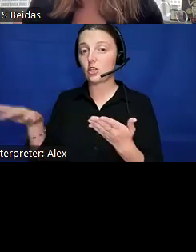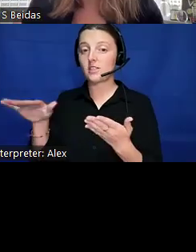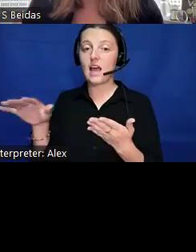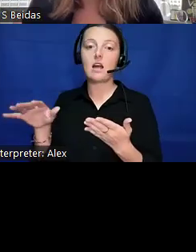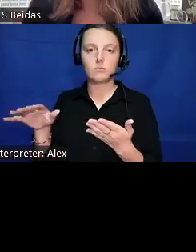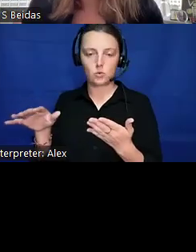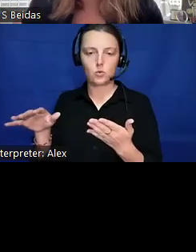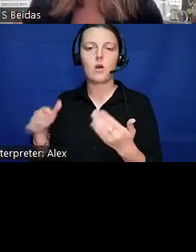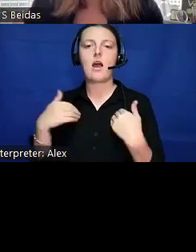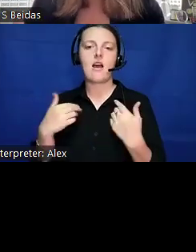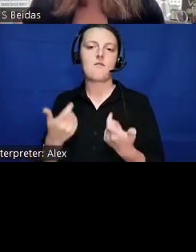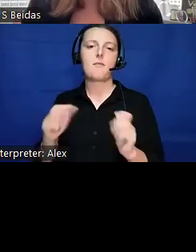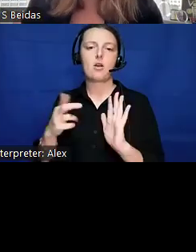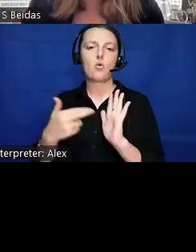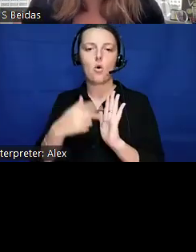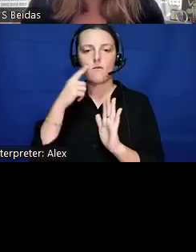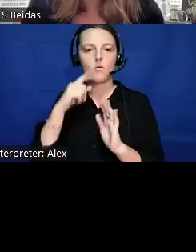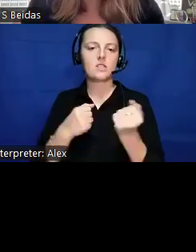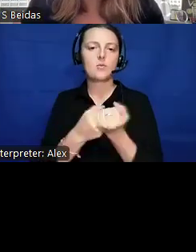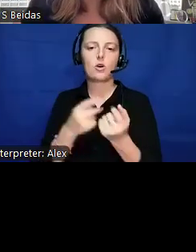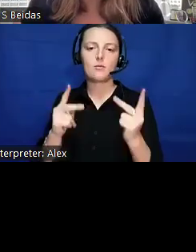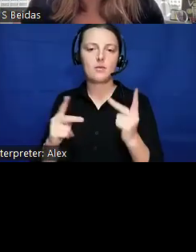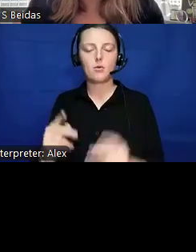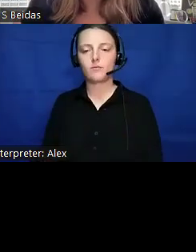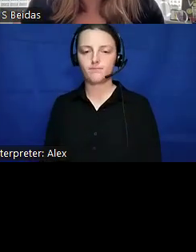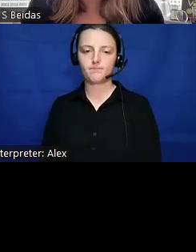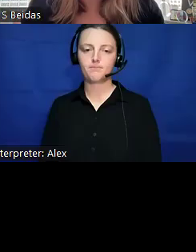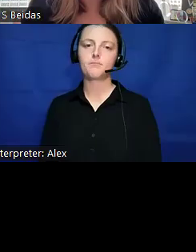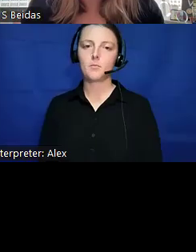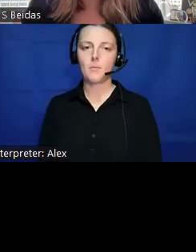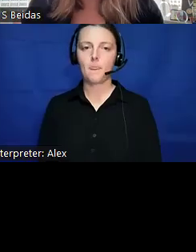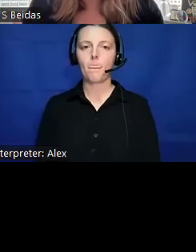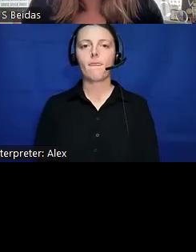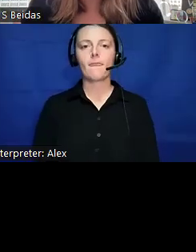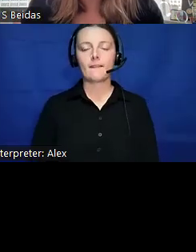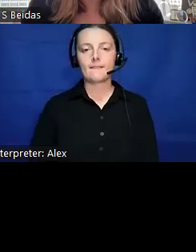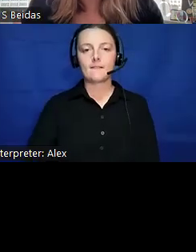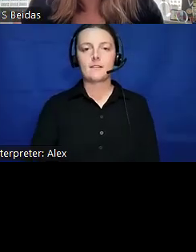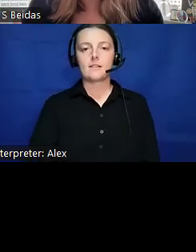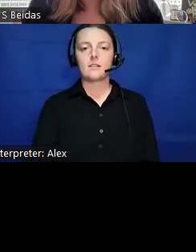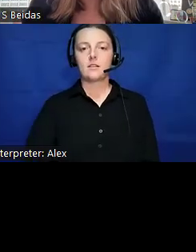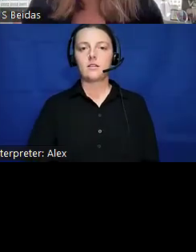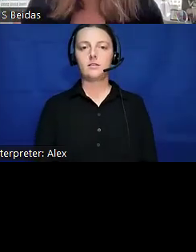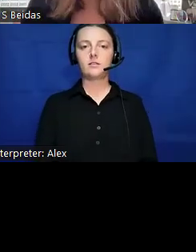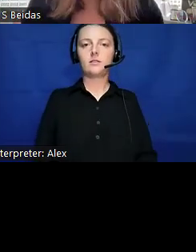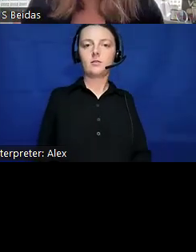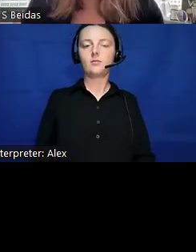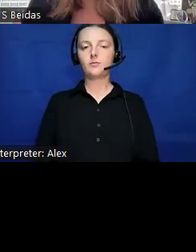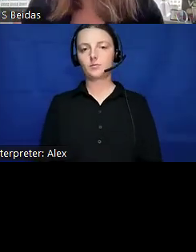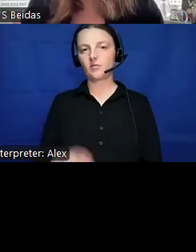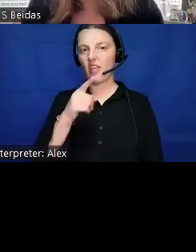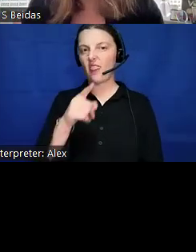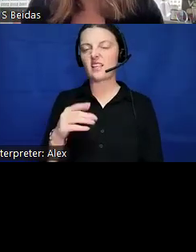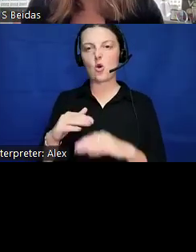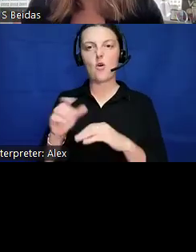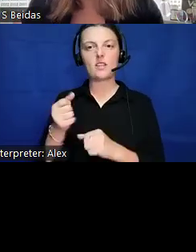and places do evidence-based practices. This was some of our early work. Now it's been a decade since we've published this, but